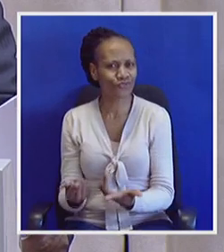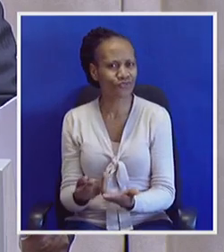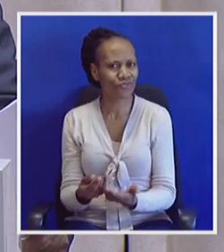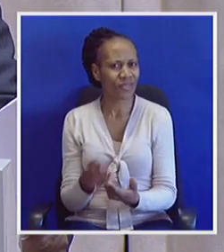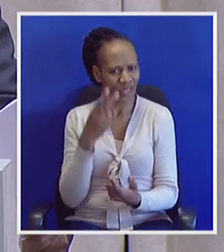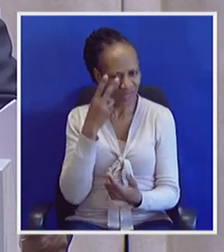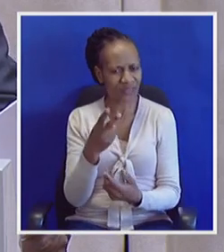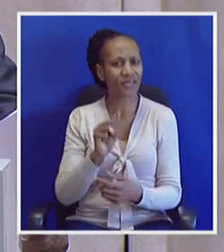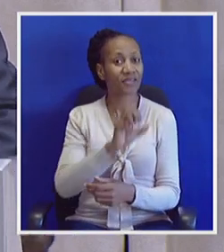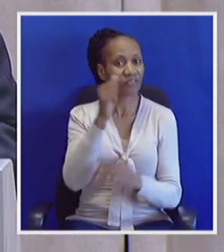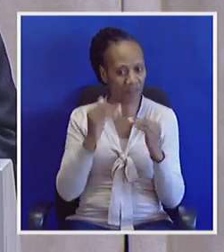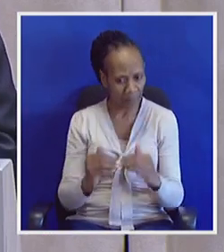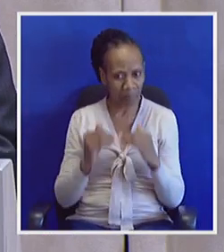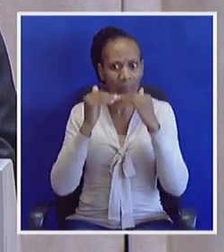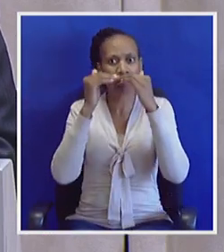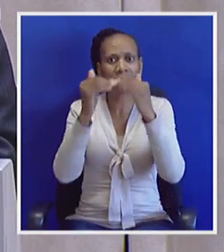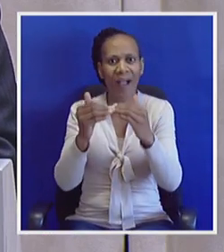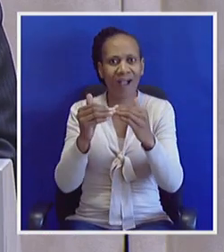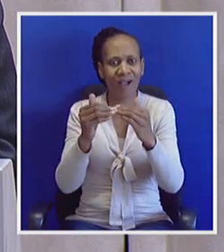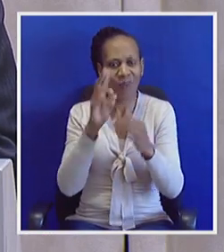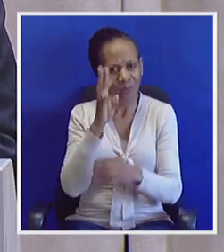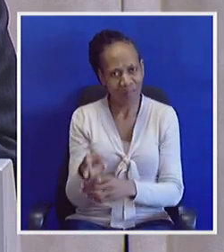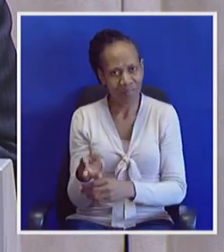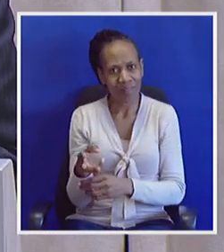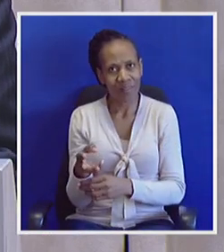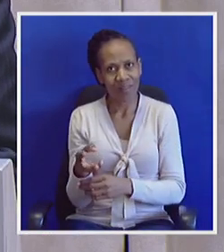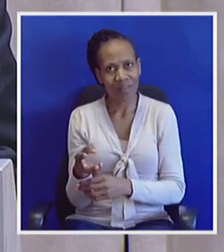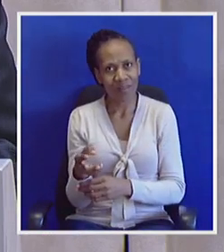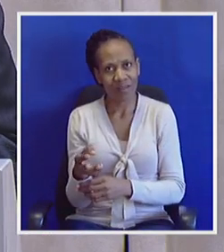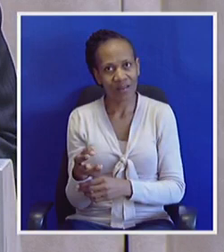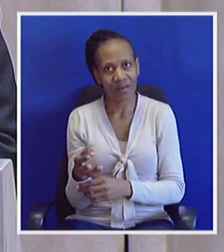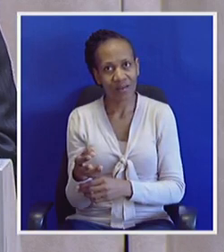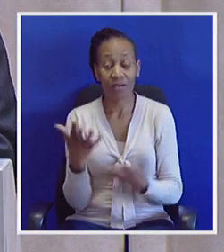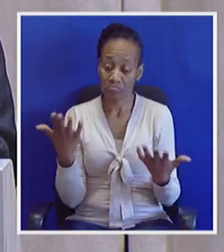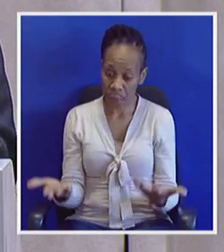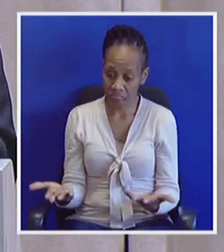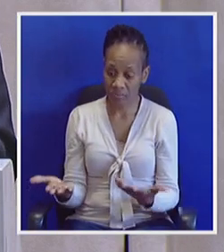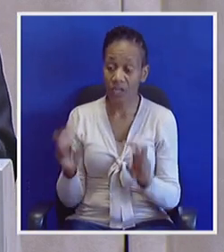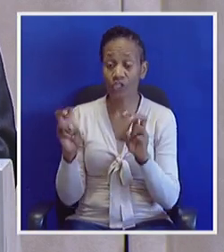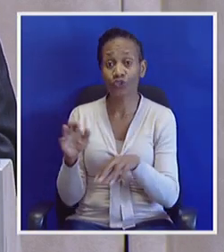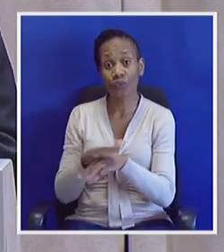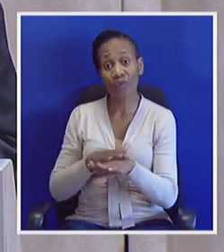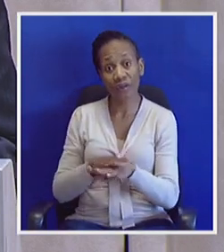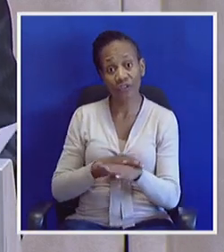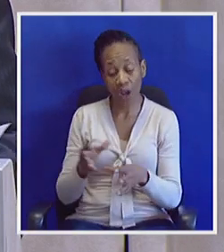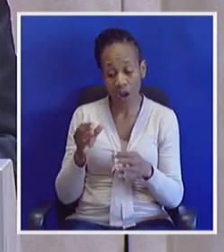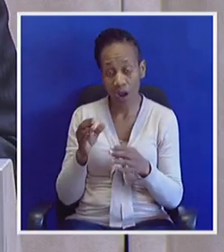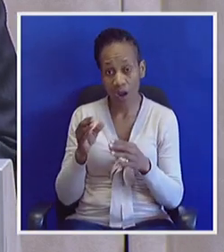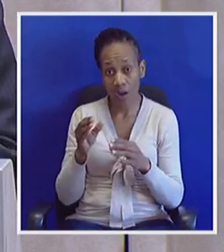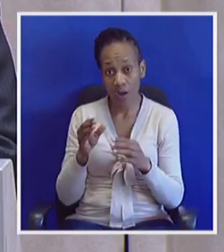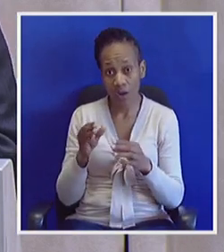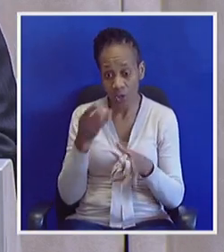to participate in the fourth industrial revolution. And on foundational learning, we are also doing a great